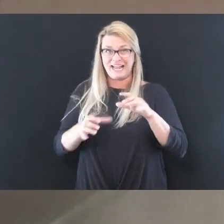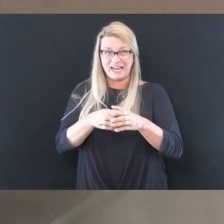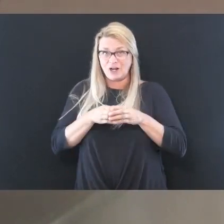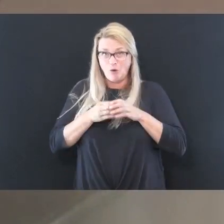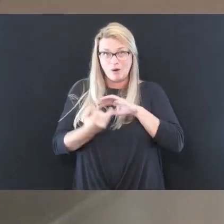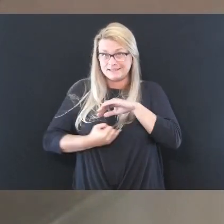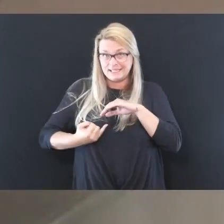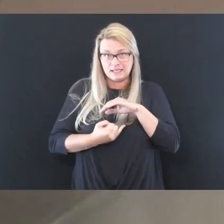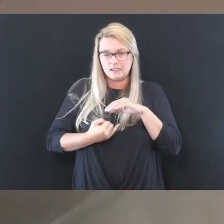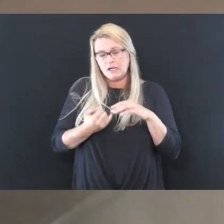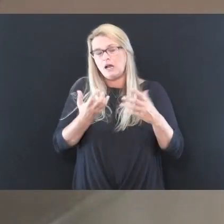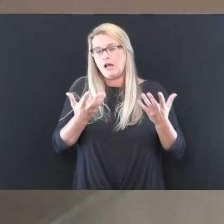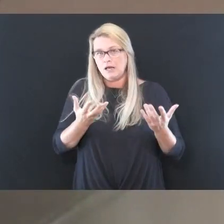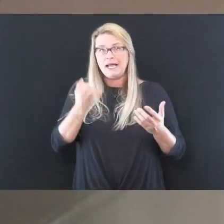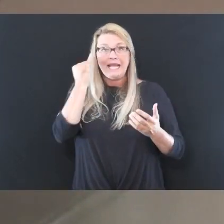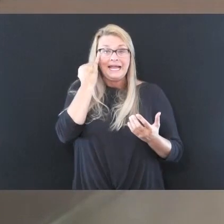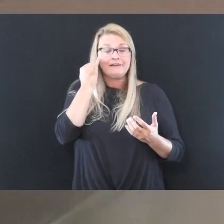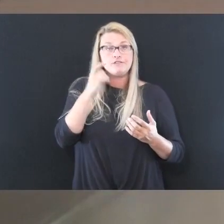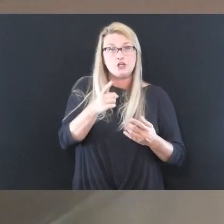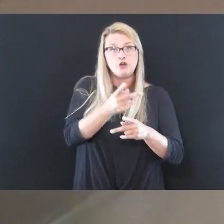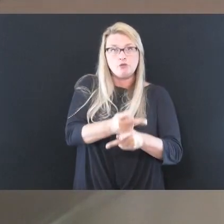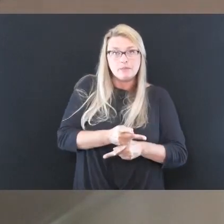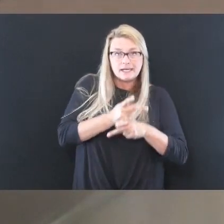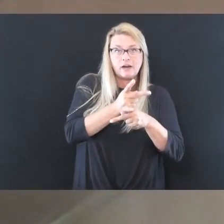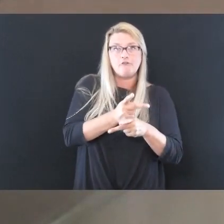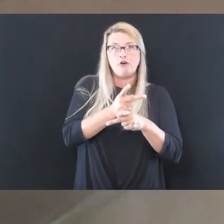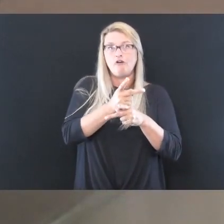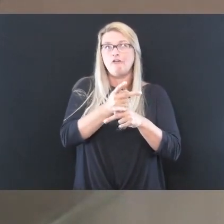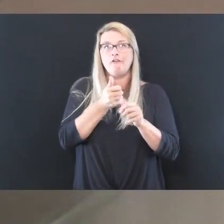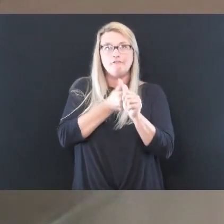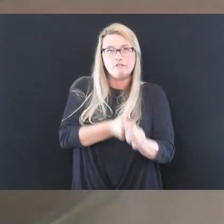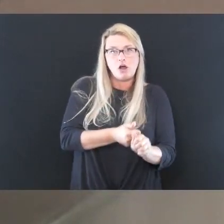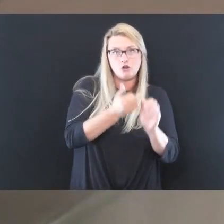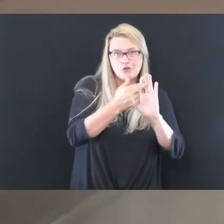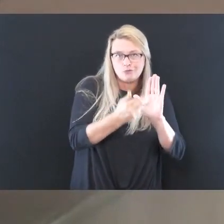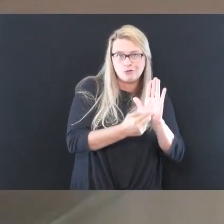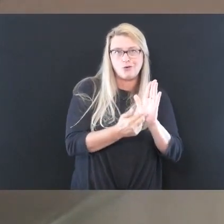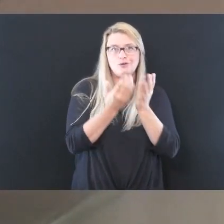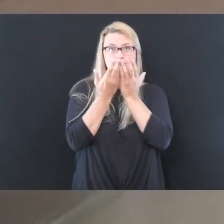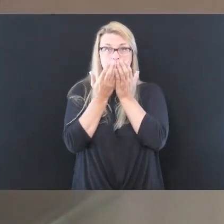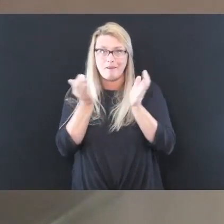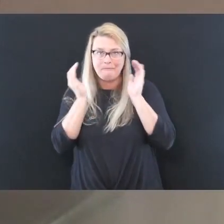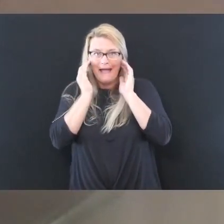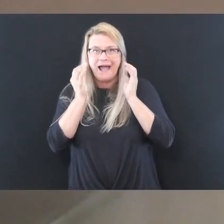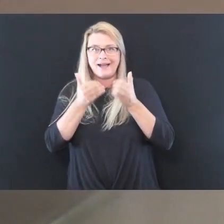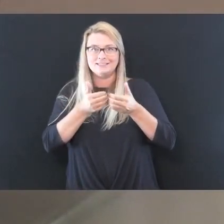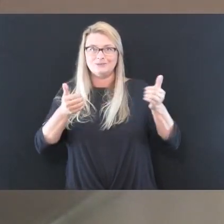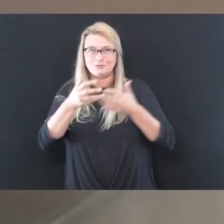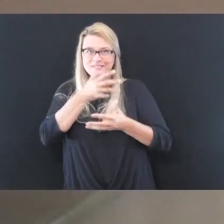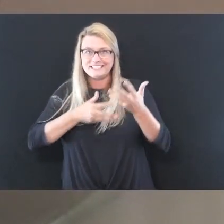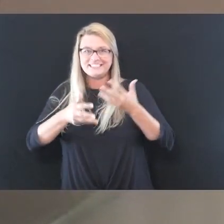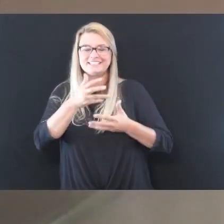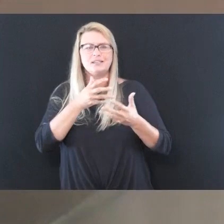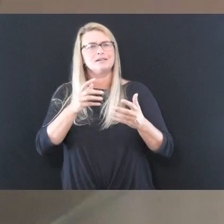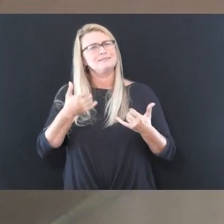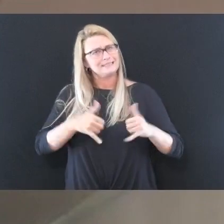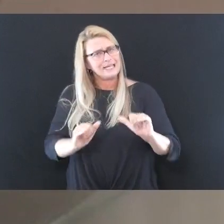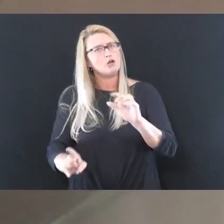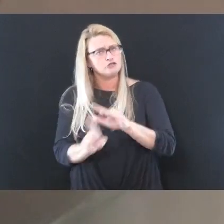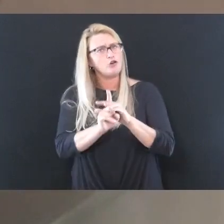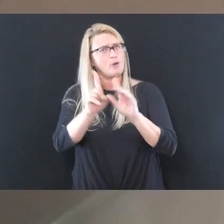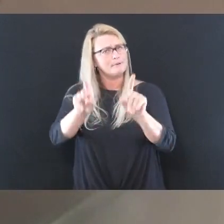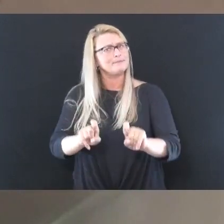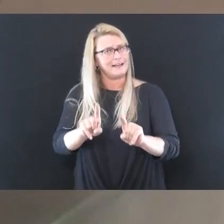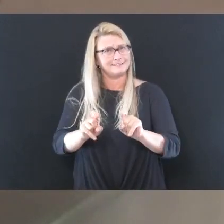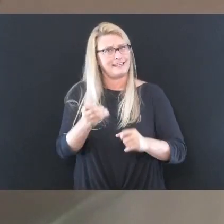think with the appropriate precautions, wearing a mask and staying physically distanced and all that, we would still say show up. Show